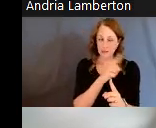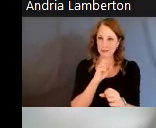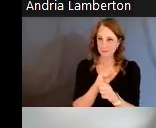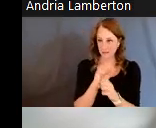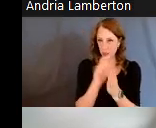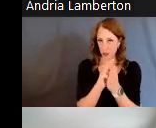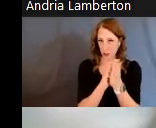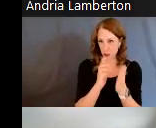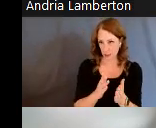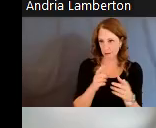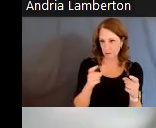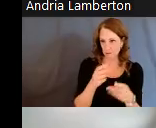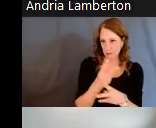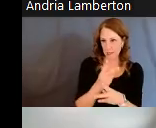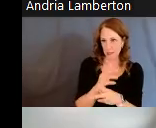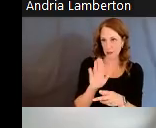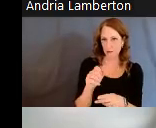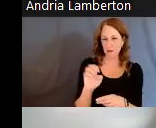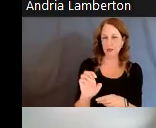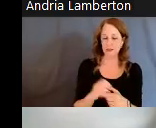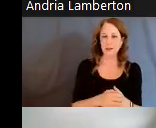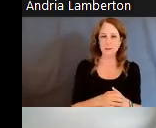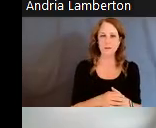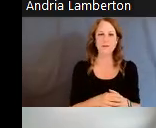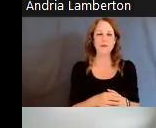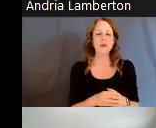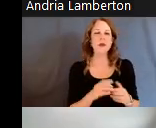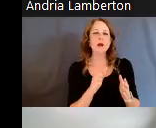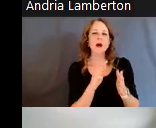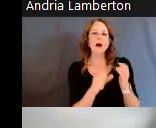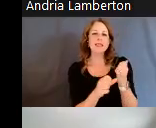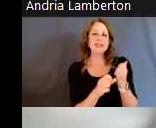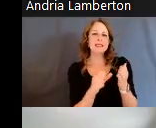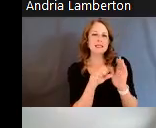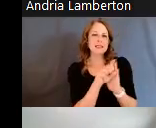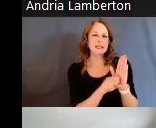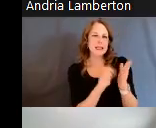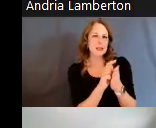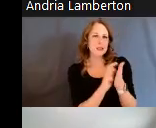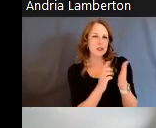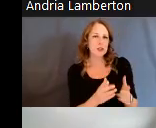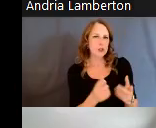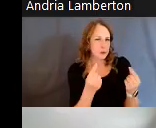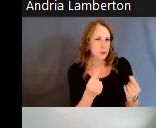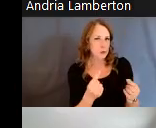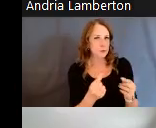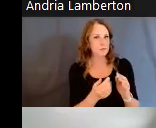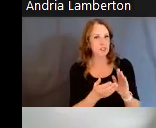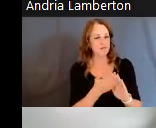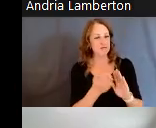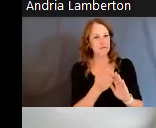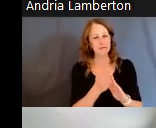who is handling the case. What do those assistant state's attorneys do? They run the criminal cases for the